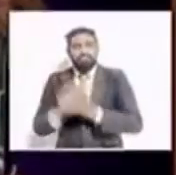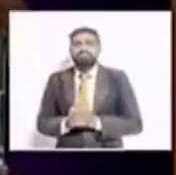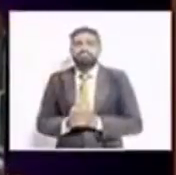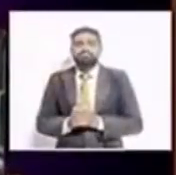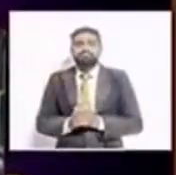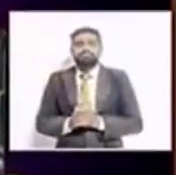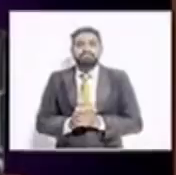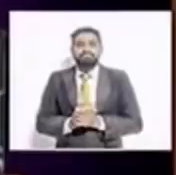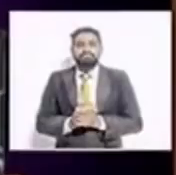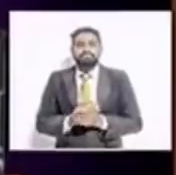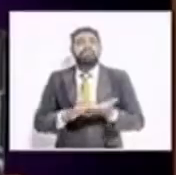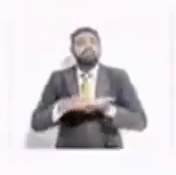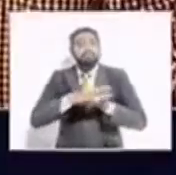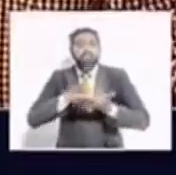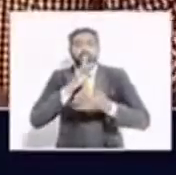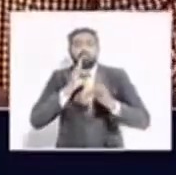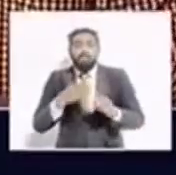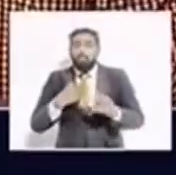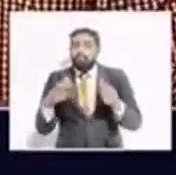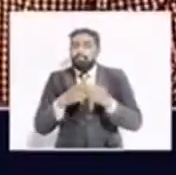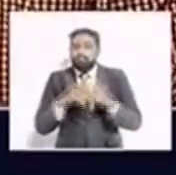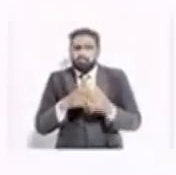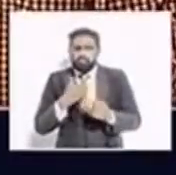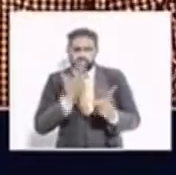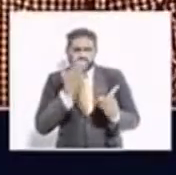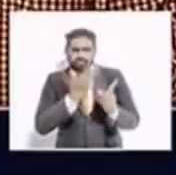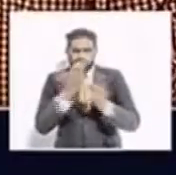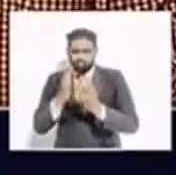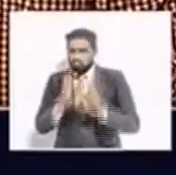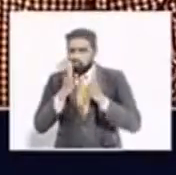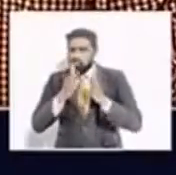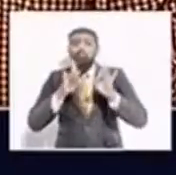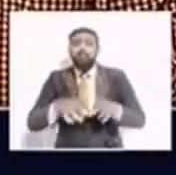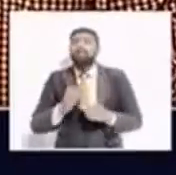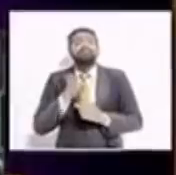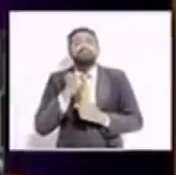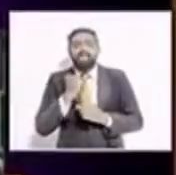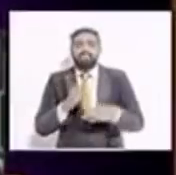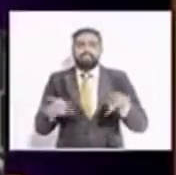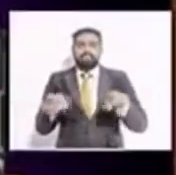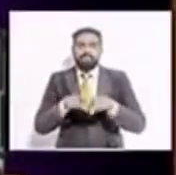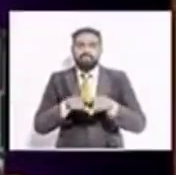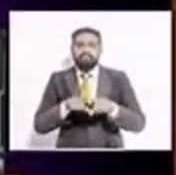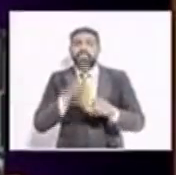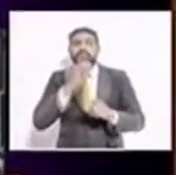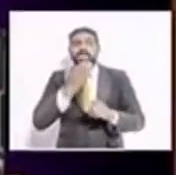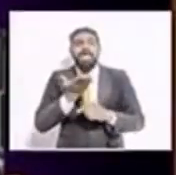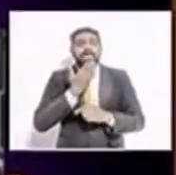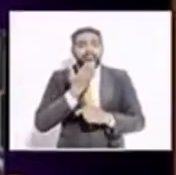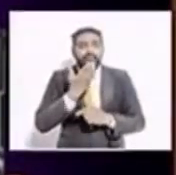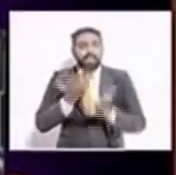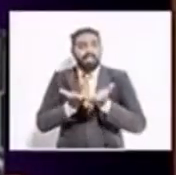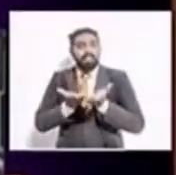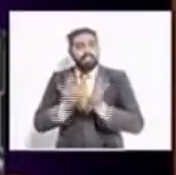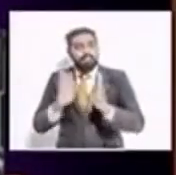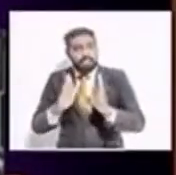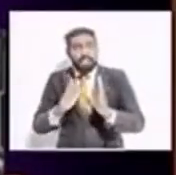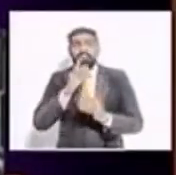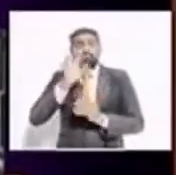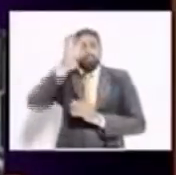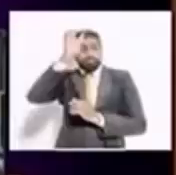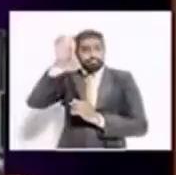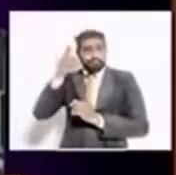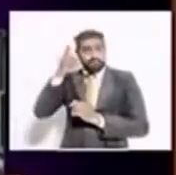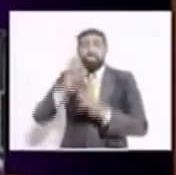On one hand, they have created an atmosphere that allows countries like the United States and India to play their geopolitical games. And in